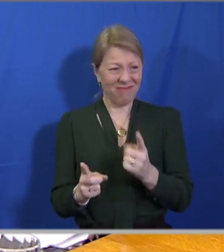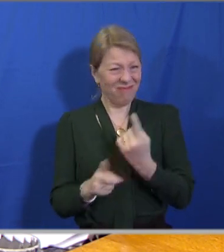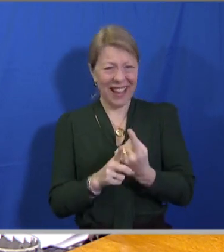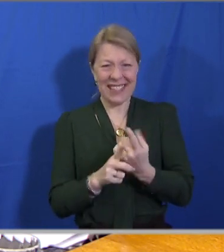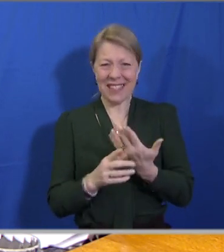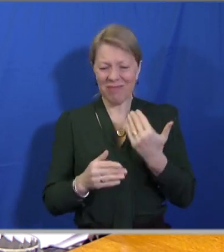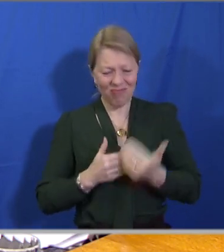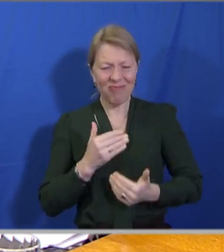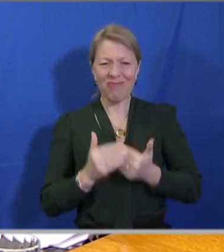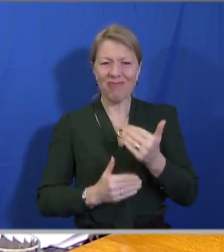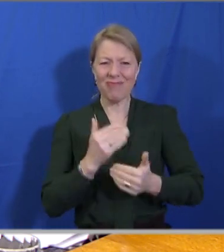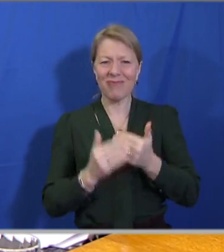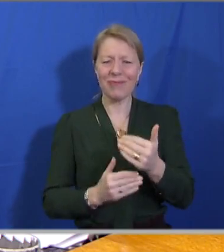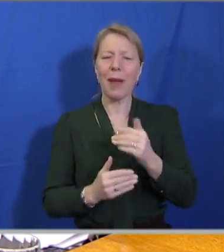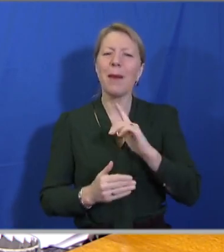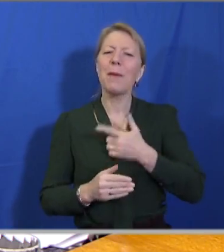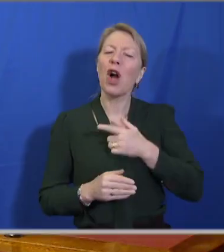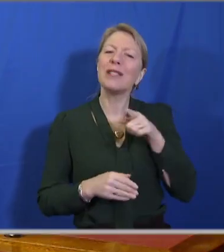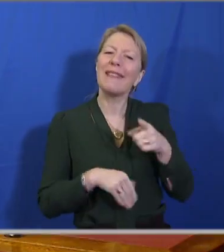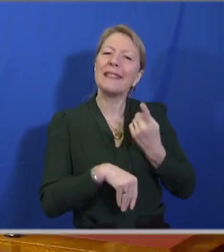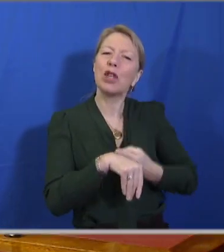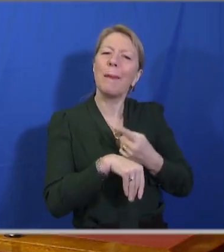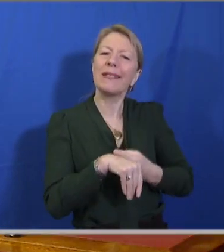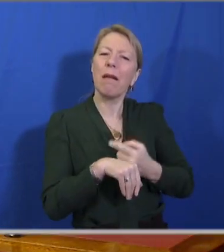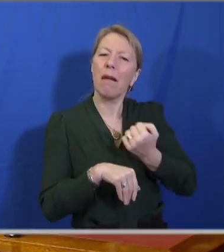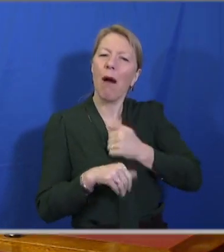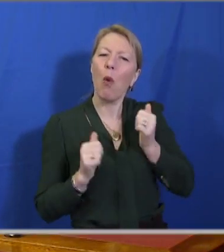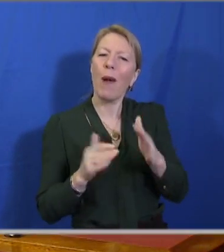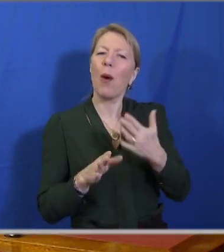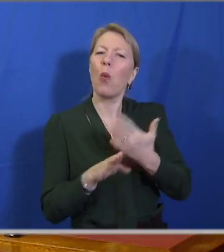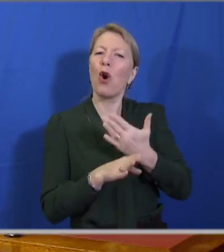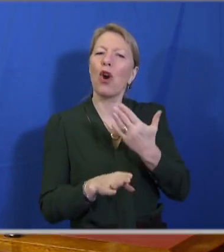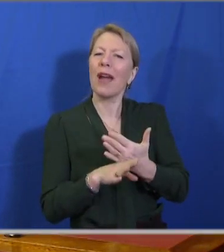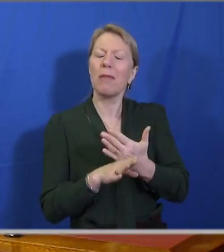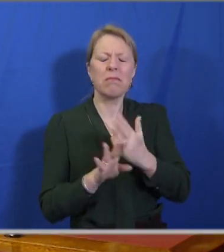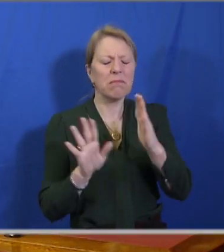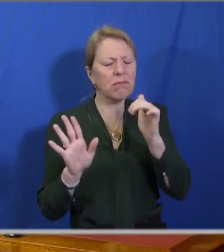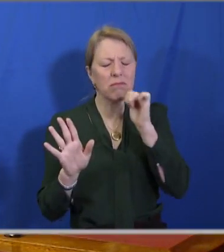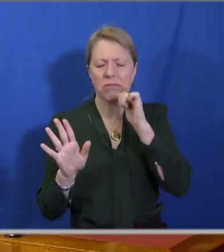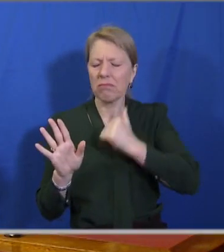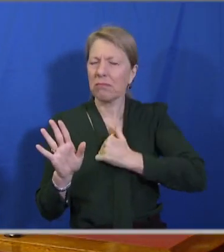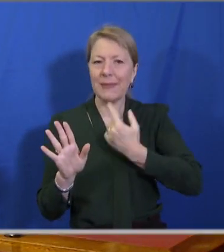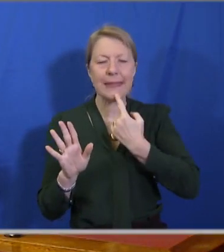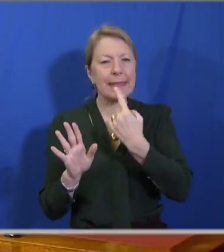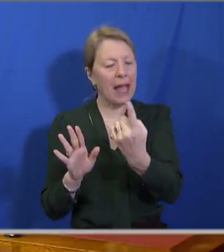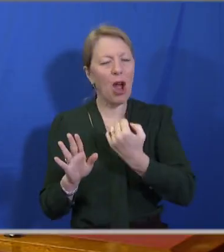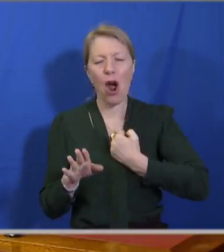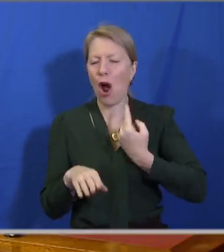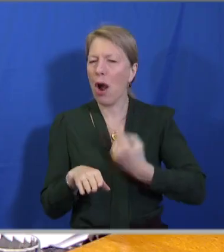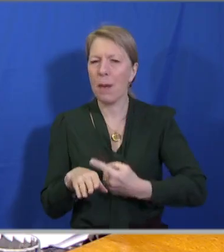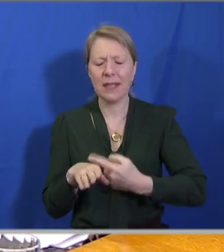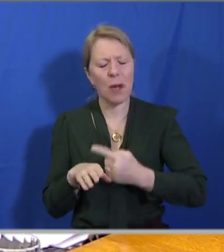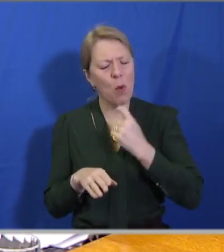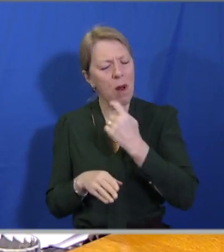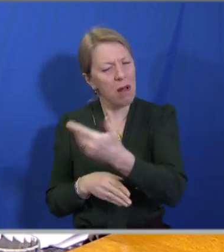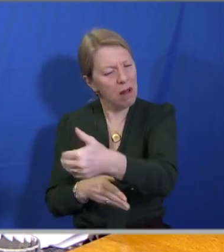have operated since the outset. From the outset, we stated that we would want to be a very inclusive committee, a committee that reached out